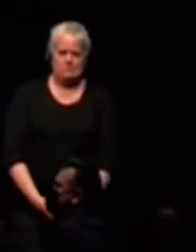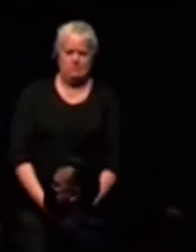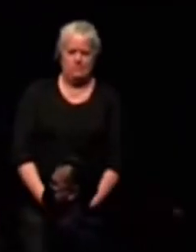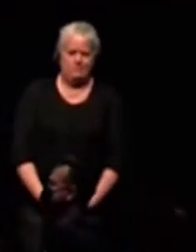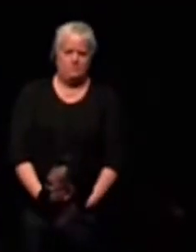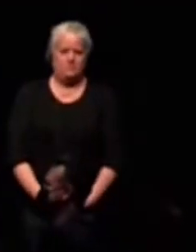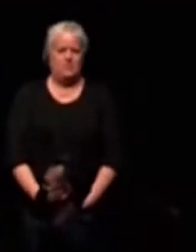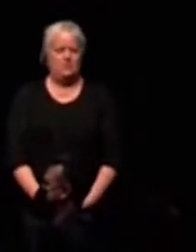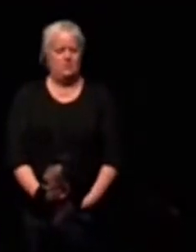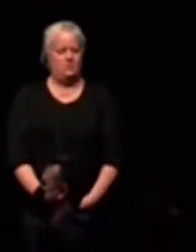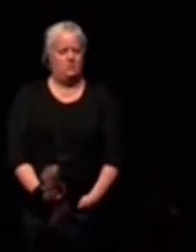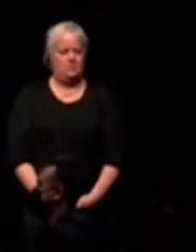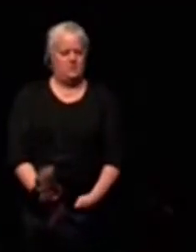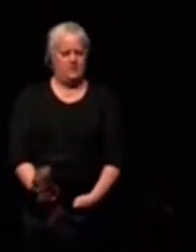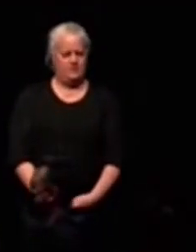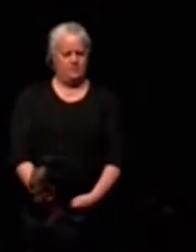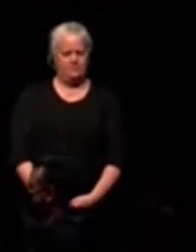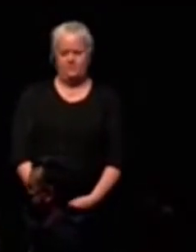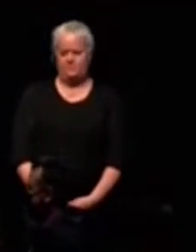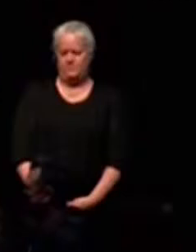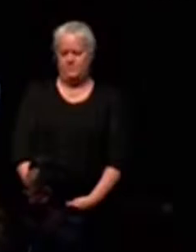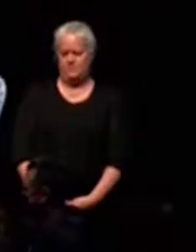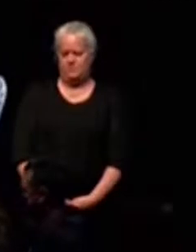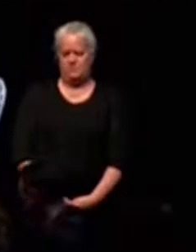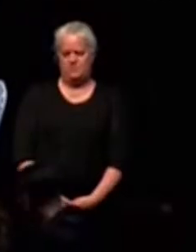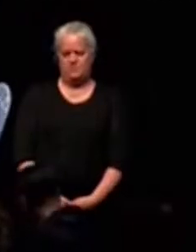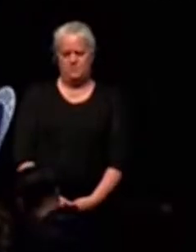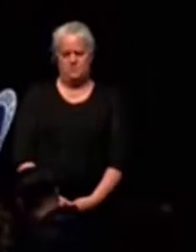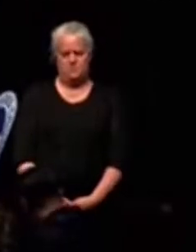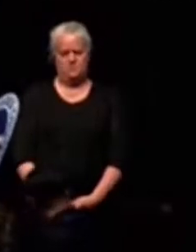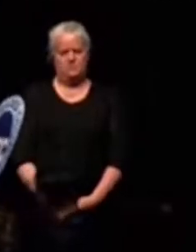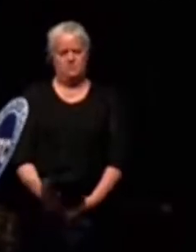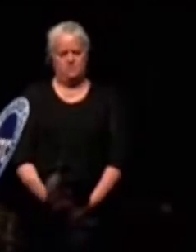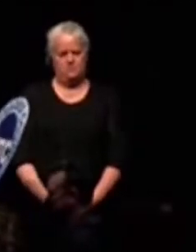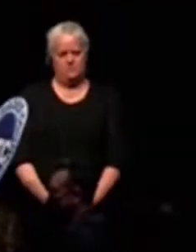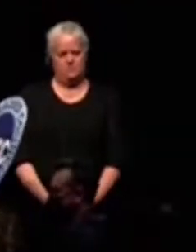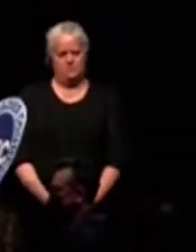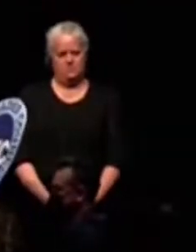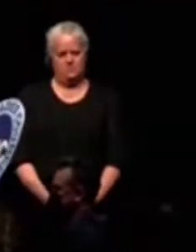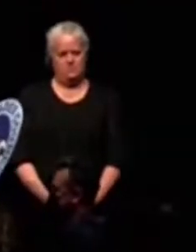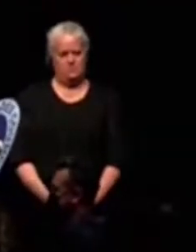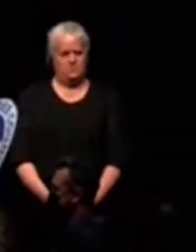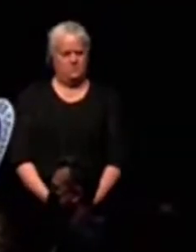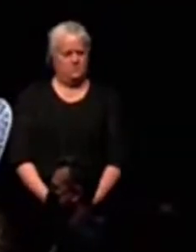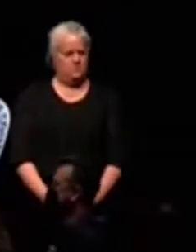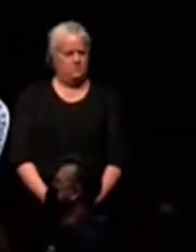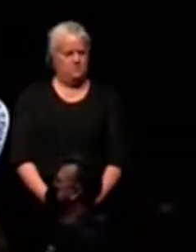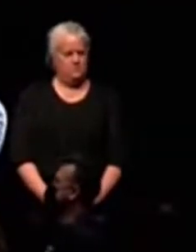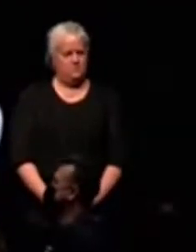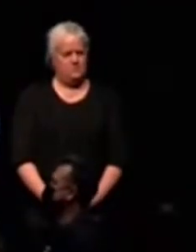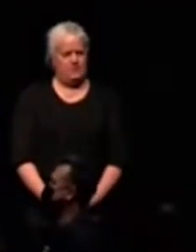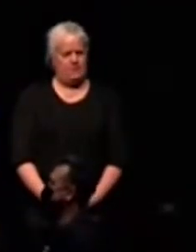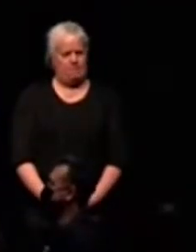Yeah, are we okay over here on this side? This side's right up on the... Okay.